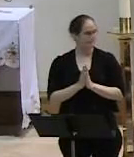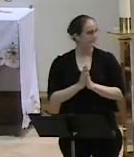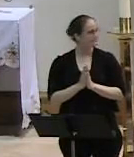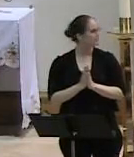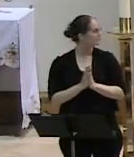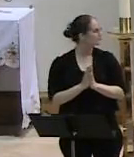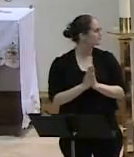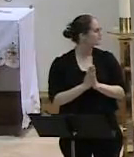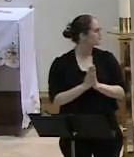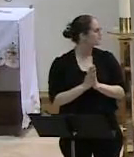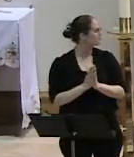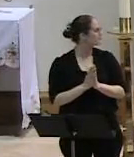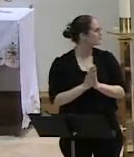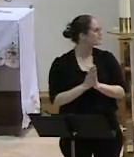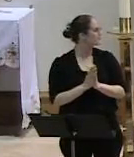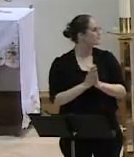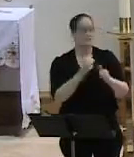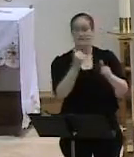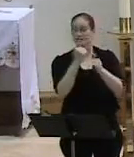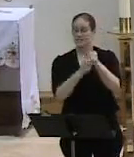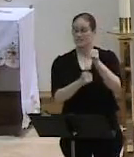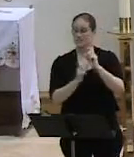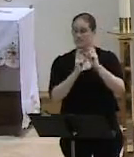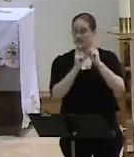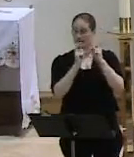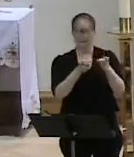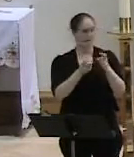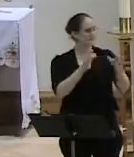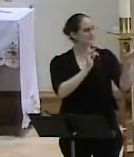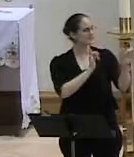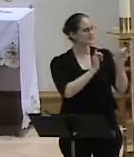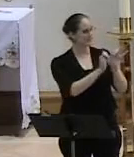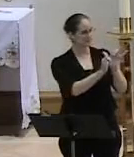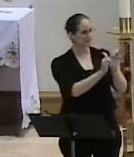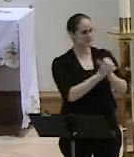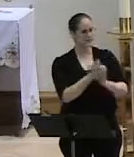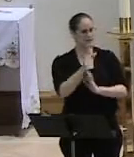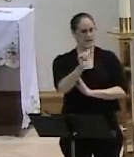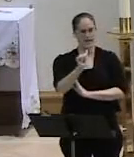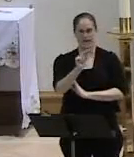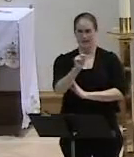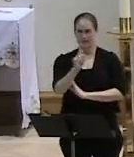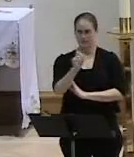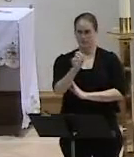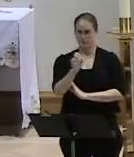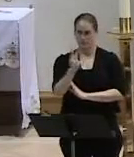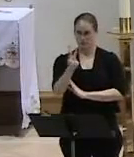And at the end, we'll clap for each and then have them stay up. Sure. Andrew Hammond.